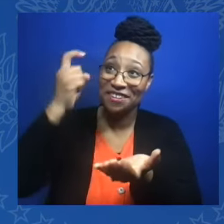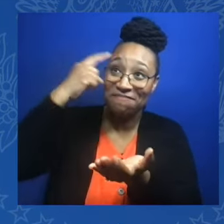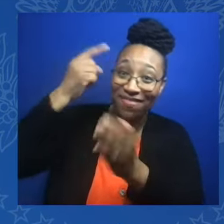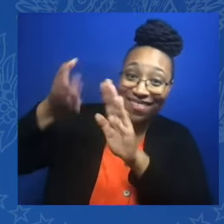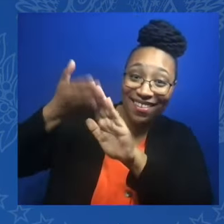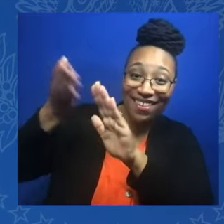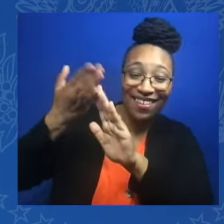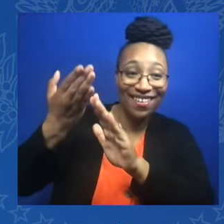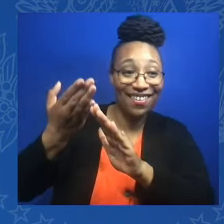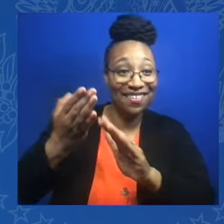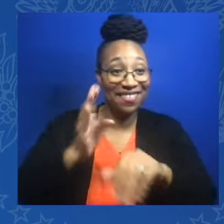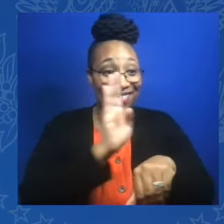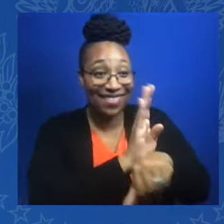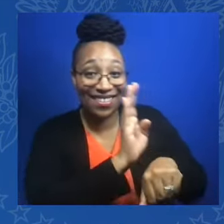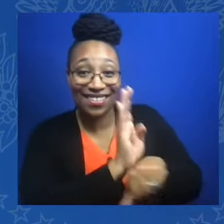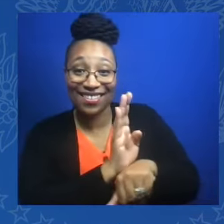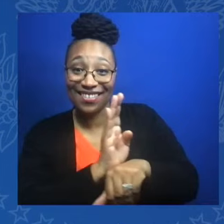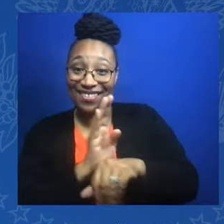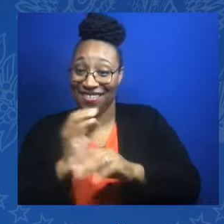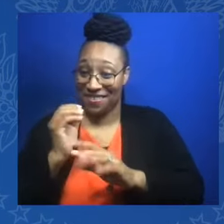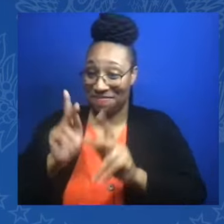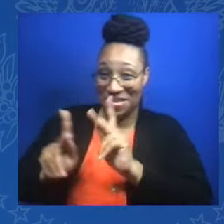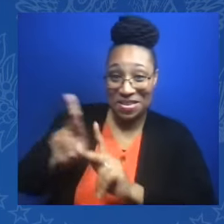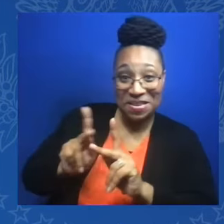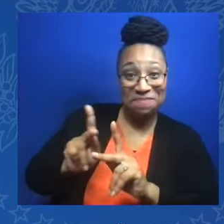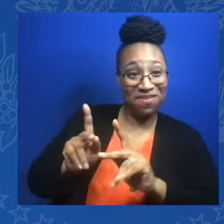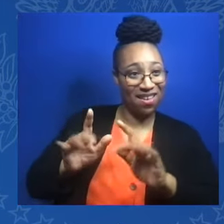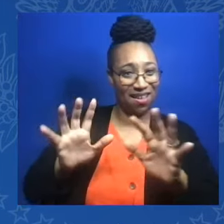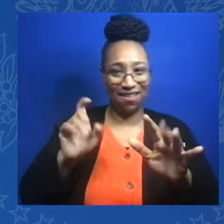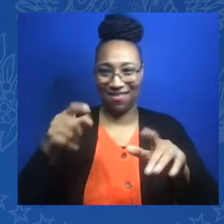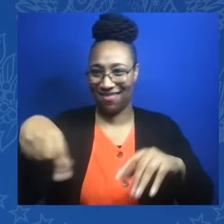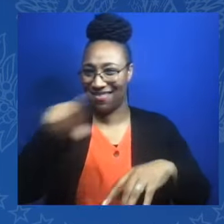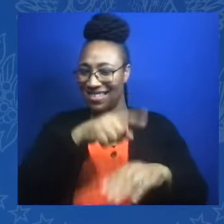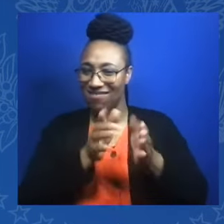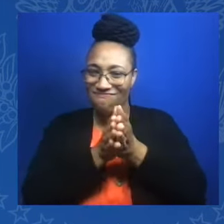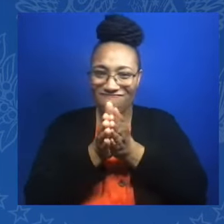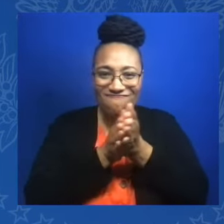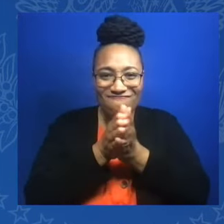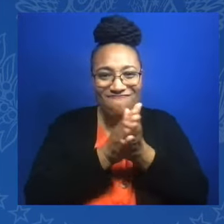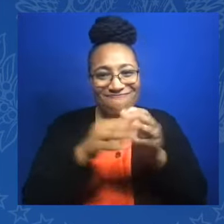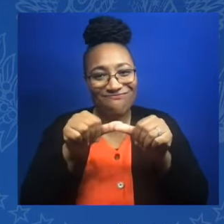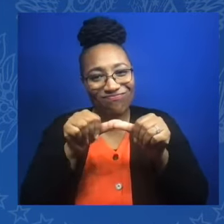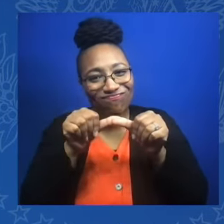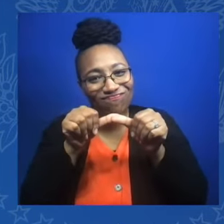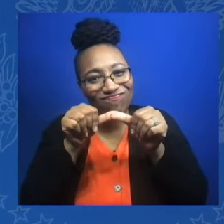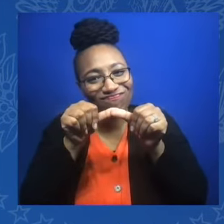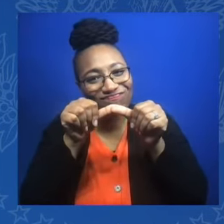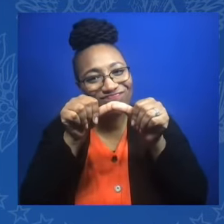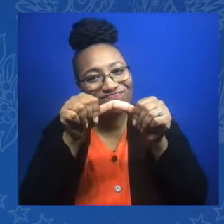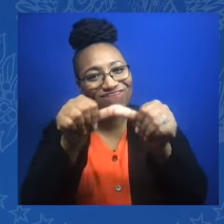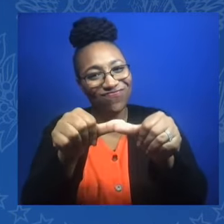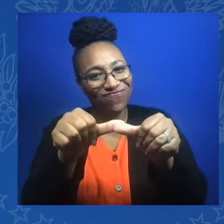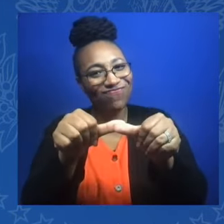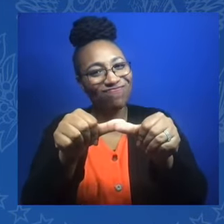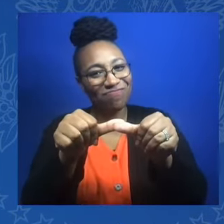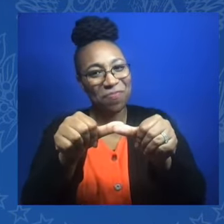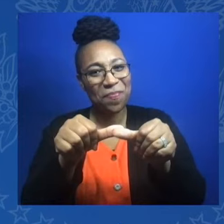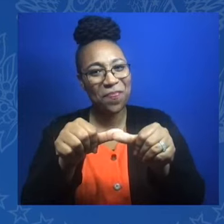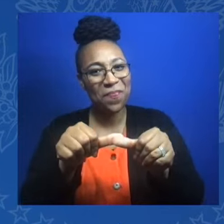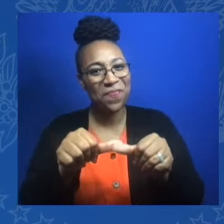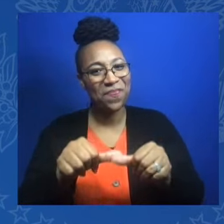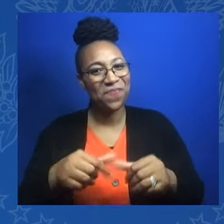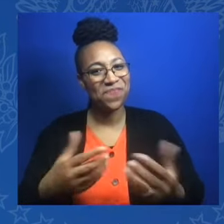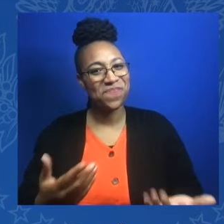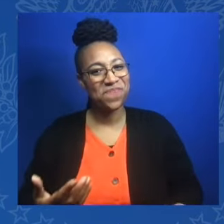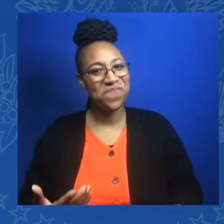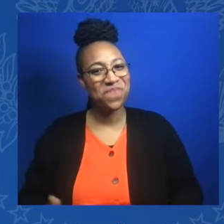drives us all. Some places and some persons are kind of forgetting what the essence of democracy is.